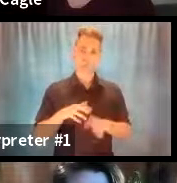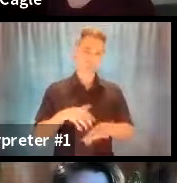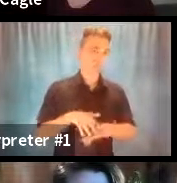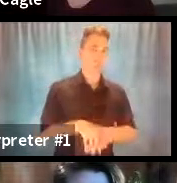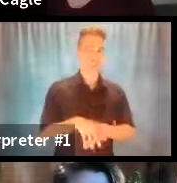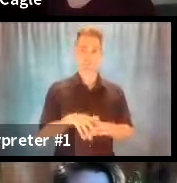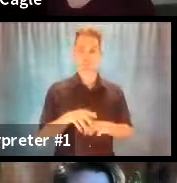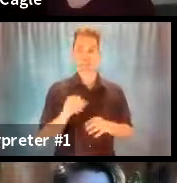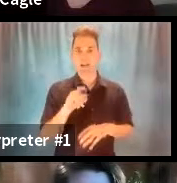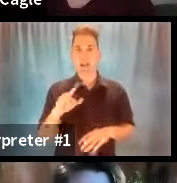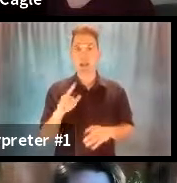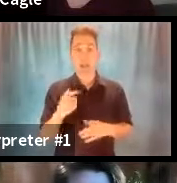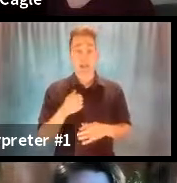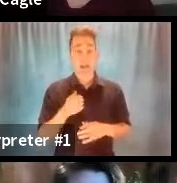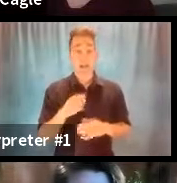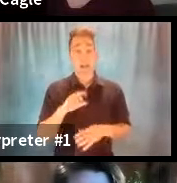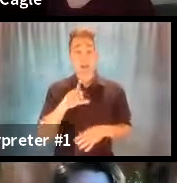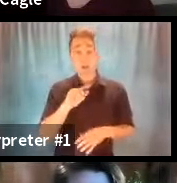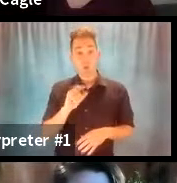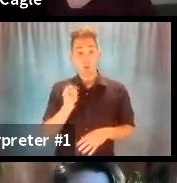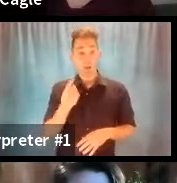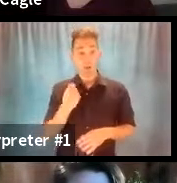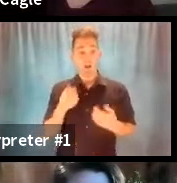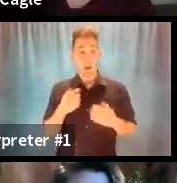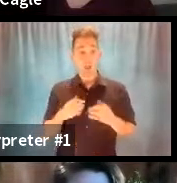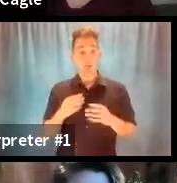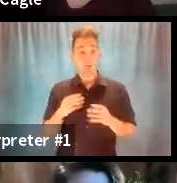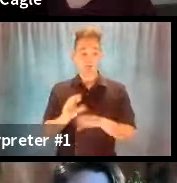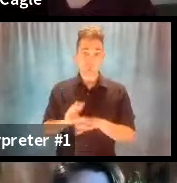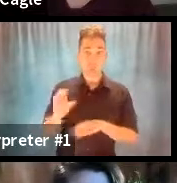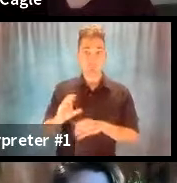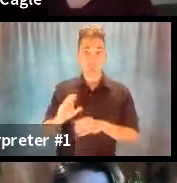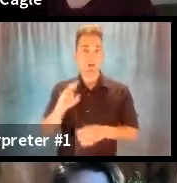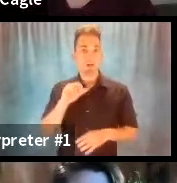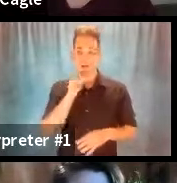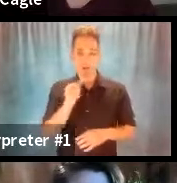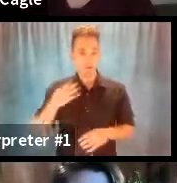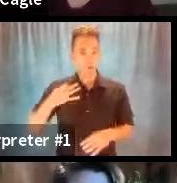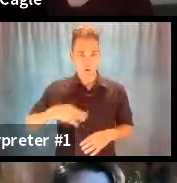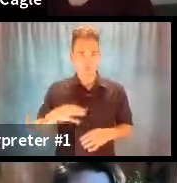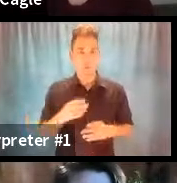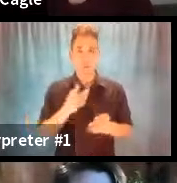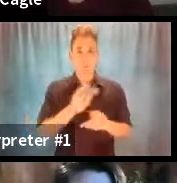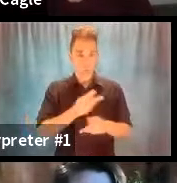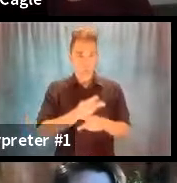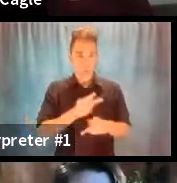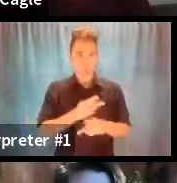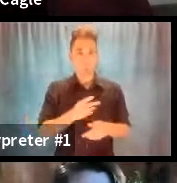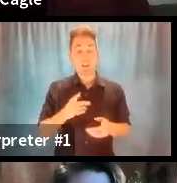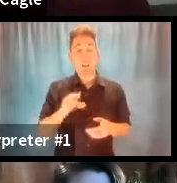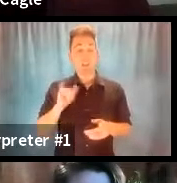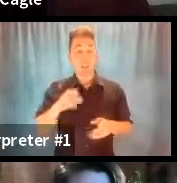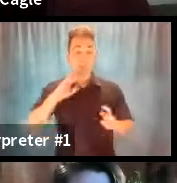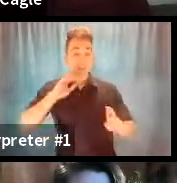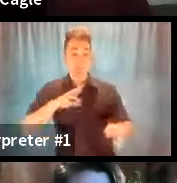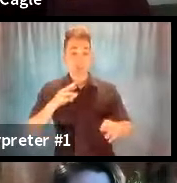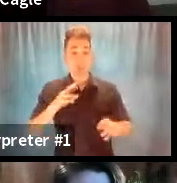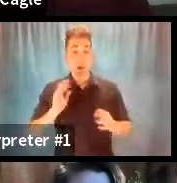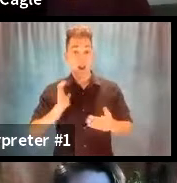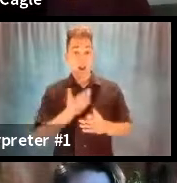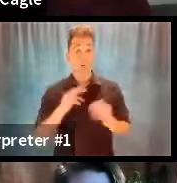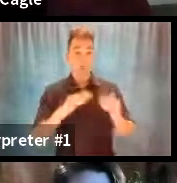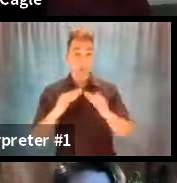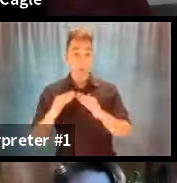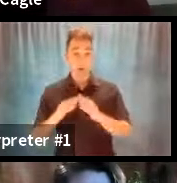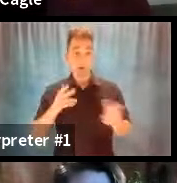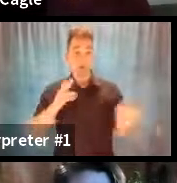a not-for-profit that started a summer day camp in Fairground Park, and it was in response to a boy in our neighborhood getting shot and later pronounced dead